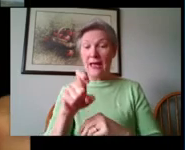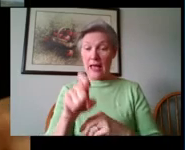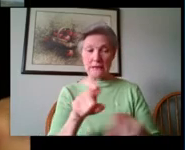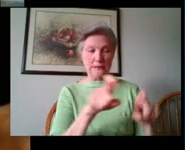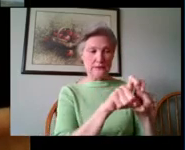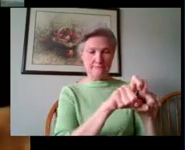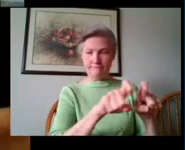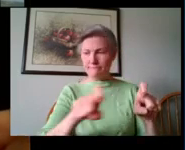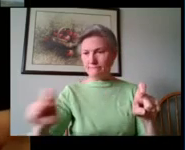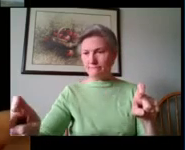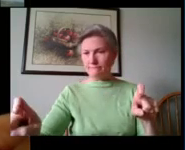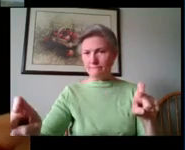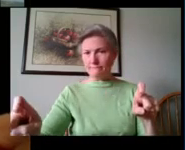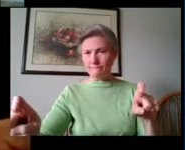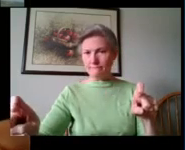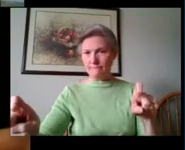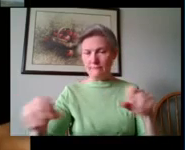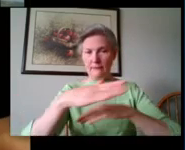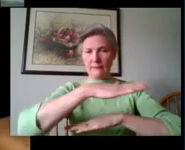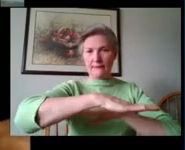horizontal.